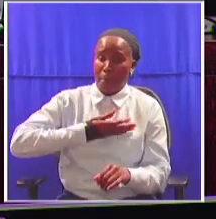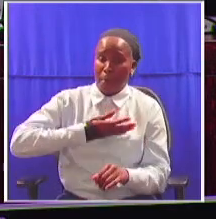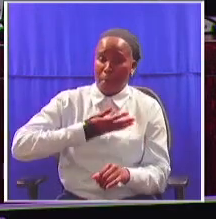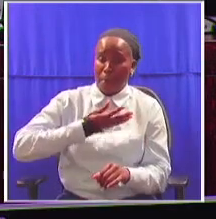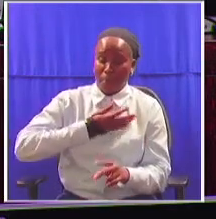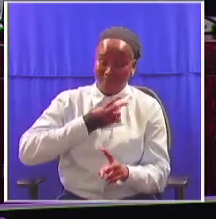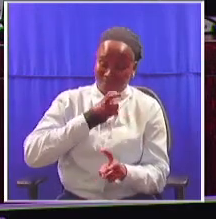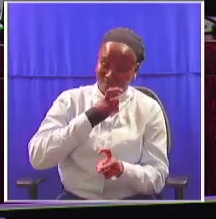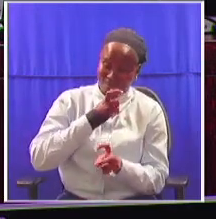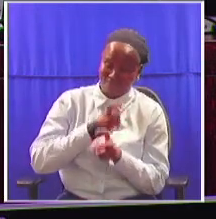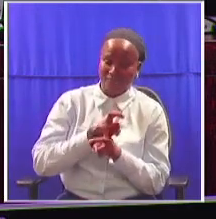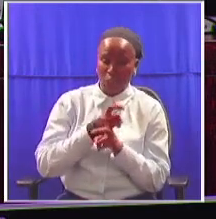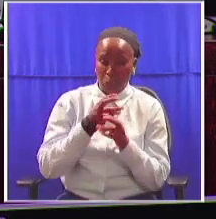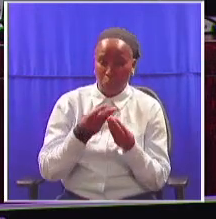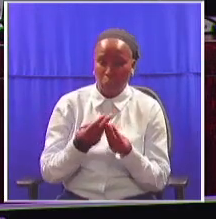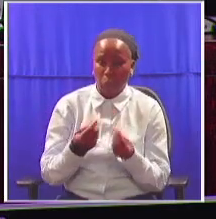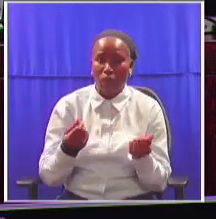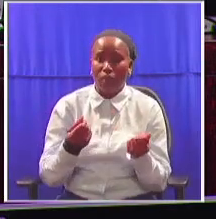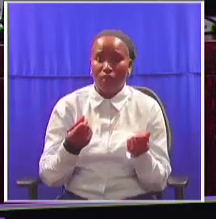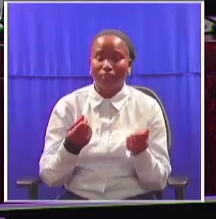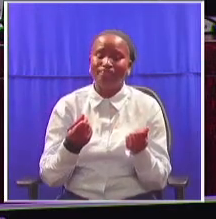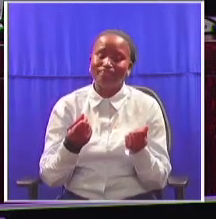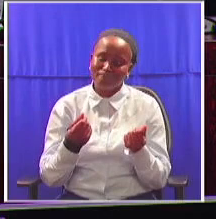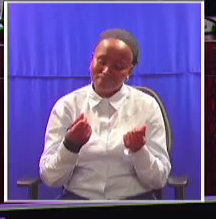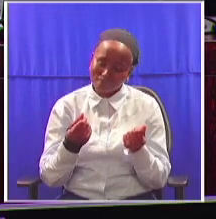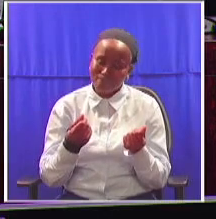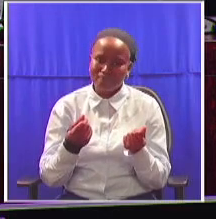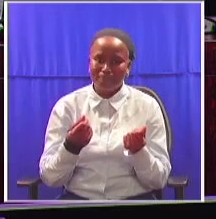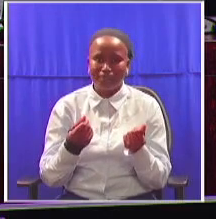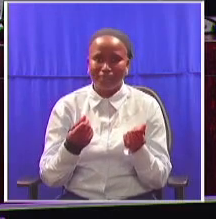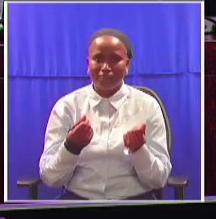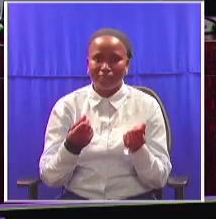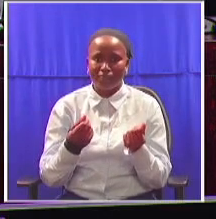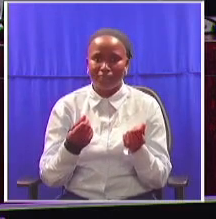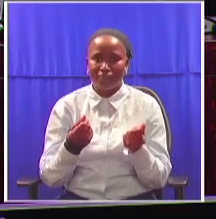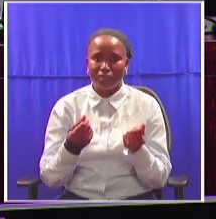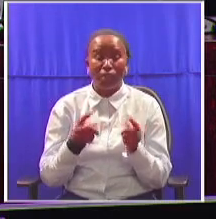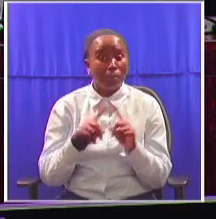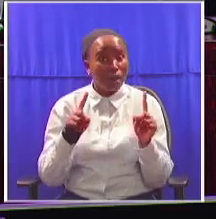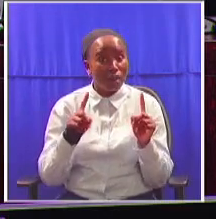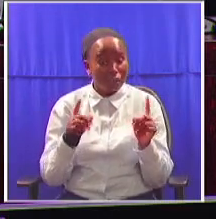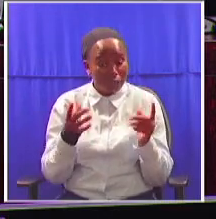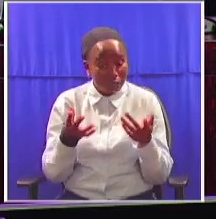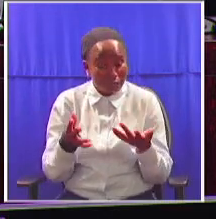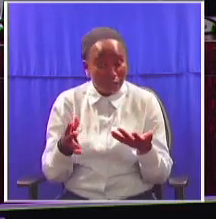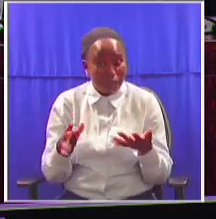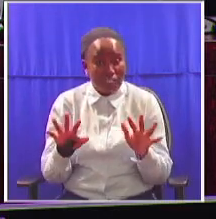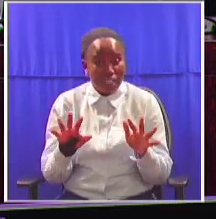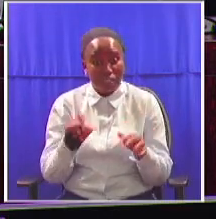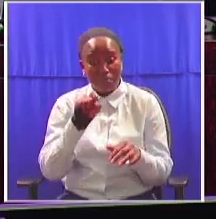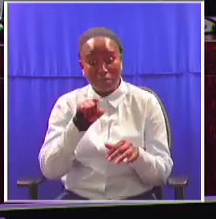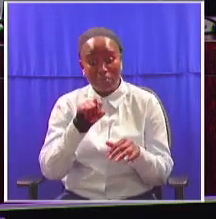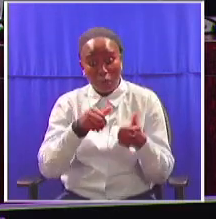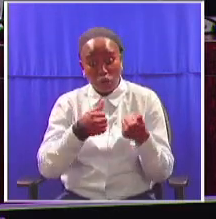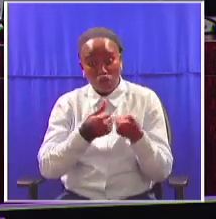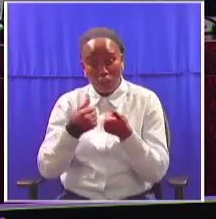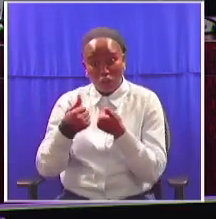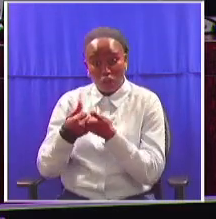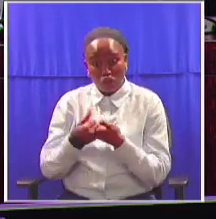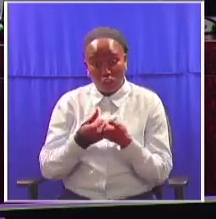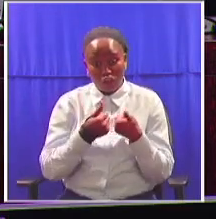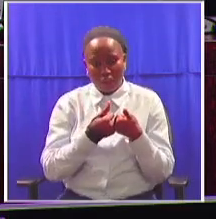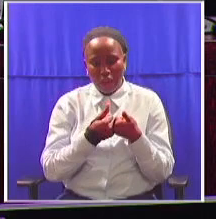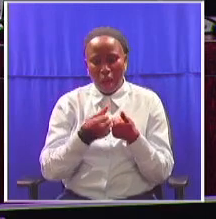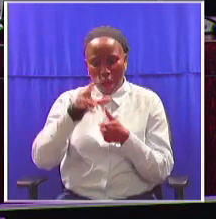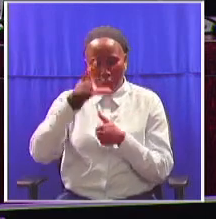difficult to overcome, we have, however, emerged from these challenges